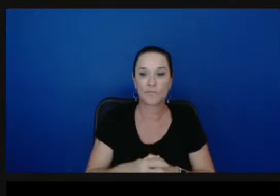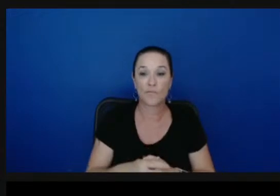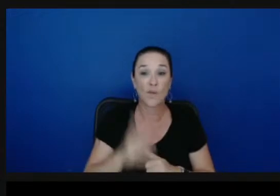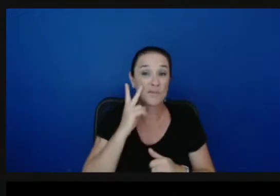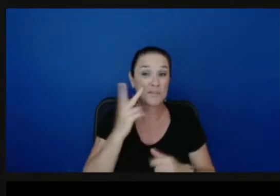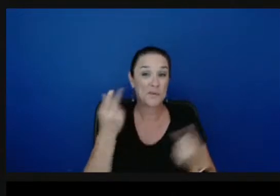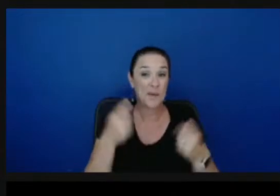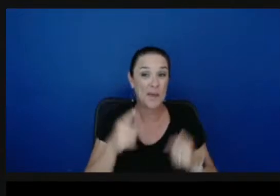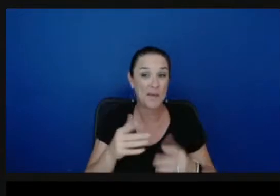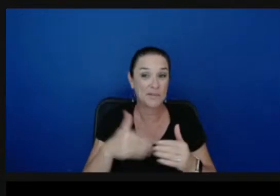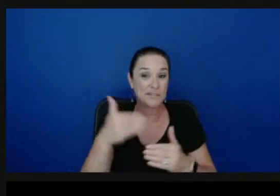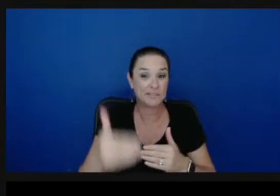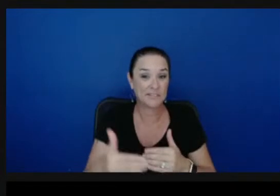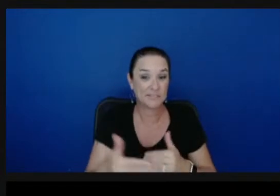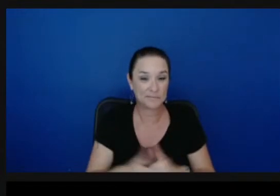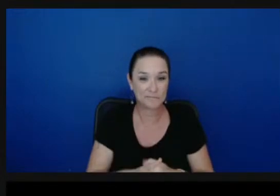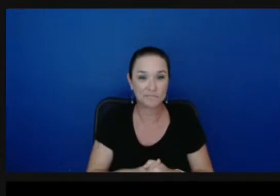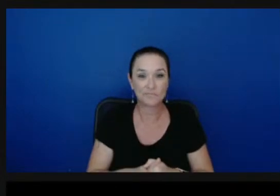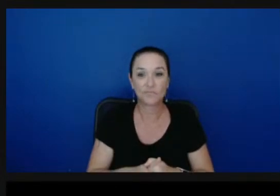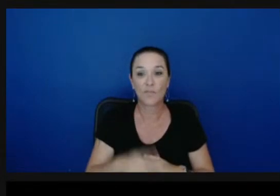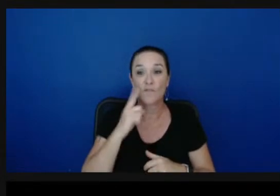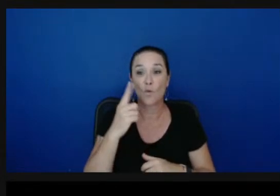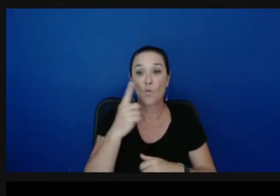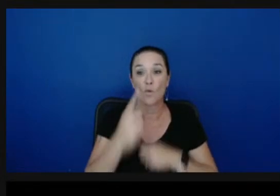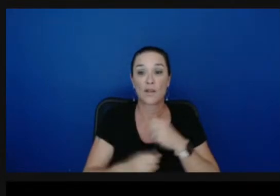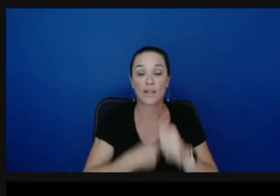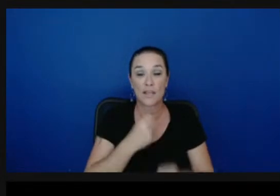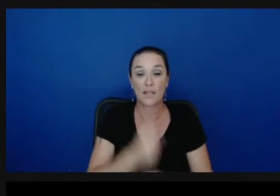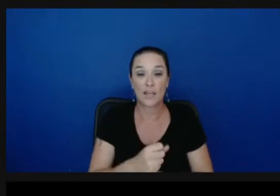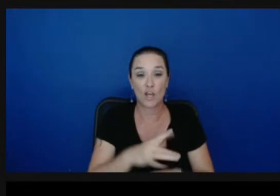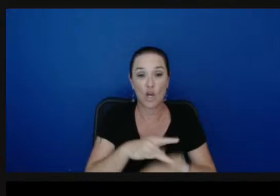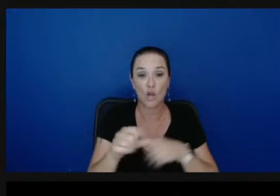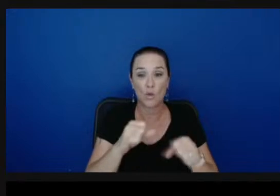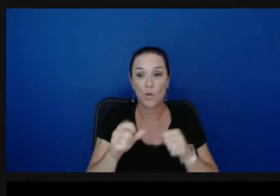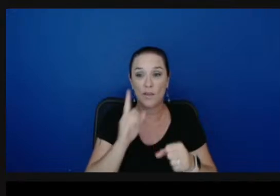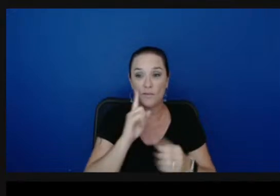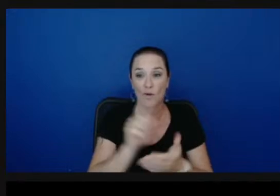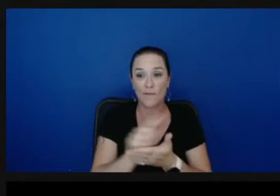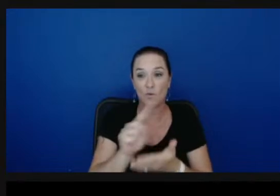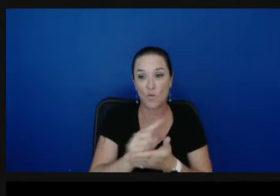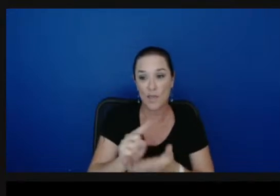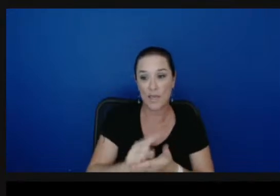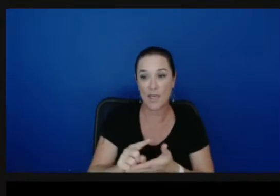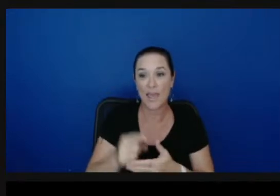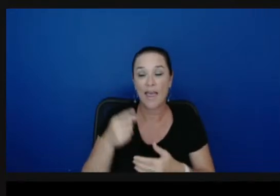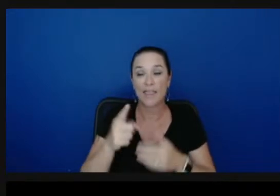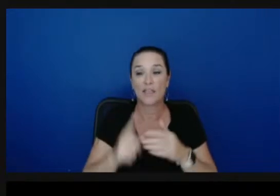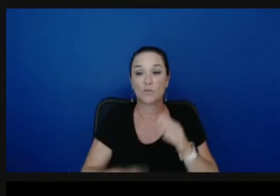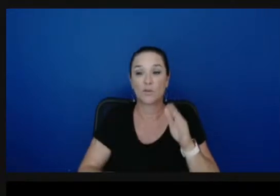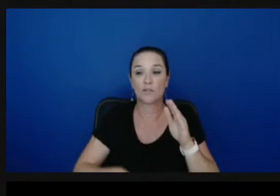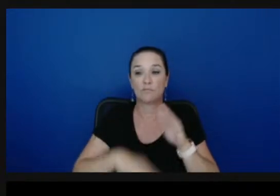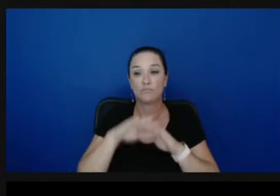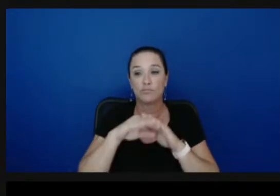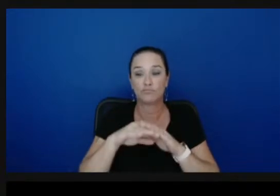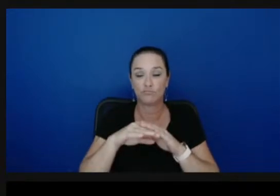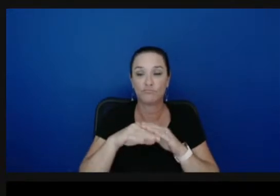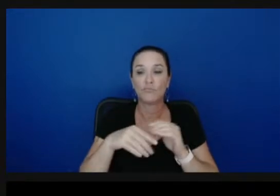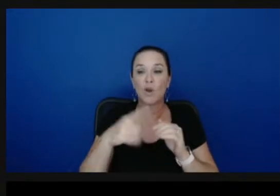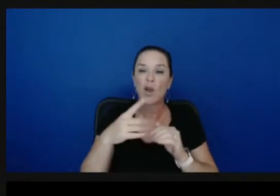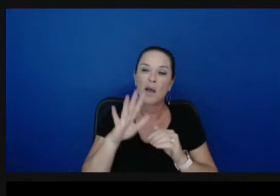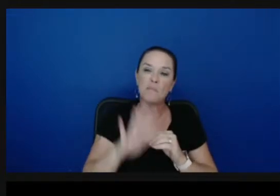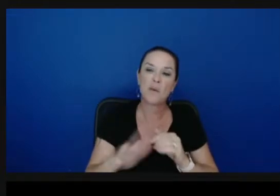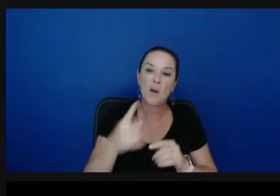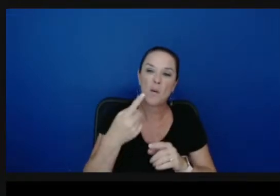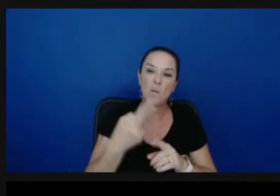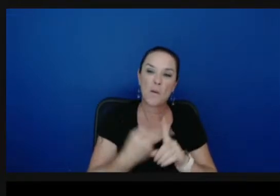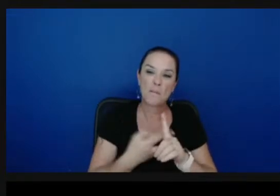next. Over the last year, earthquakes per week. And this was our spike not quite a month ago, close to a